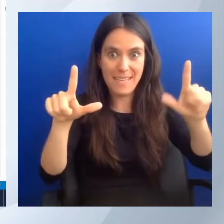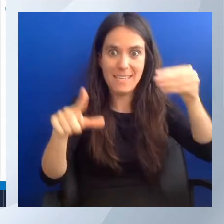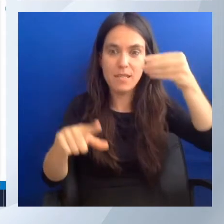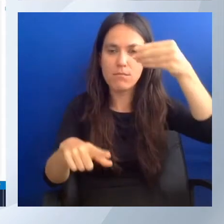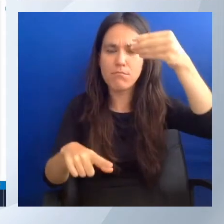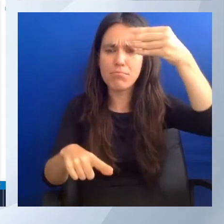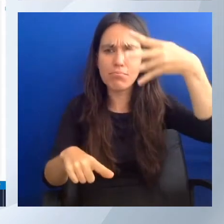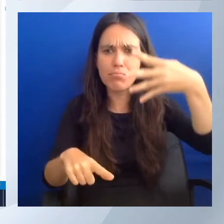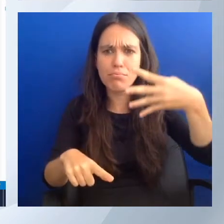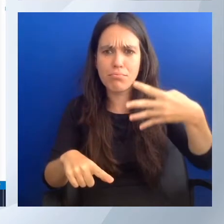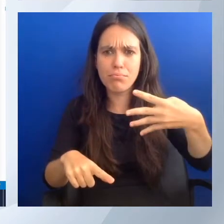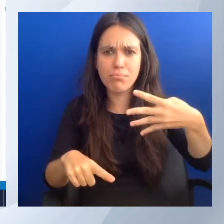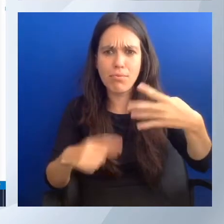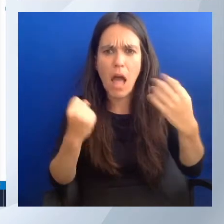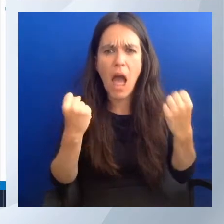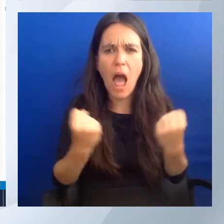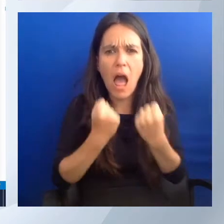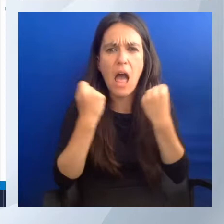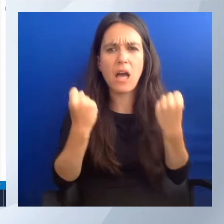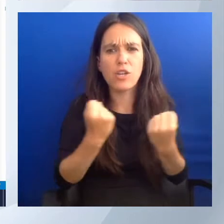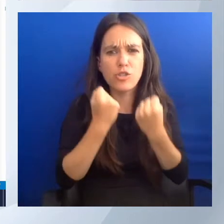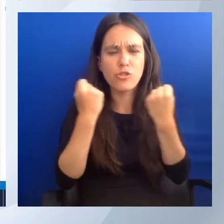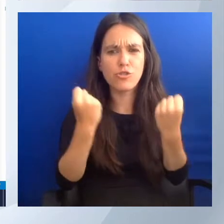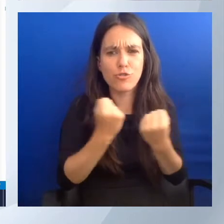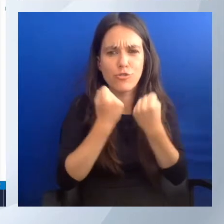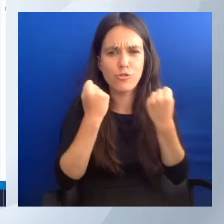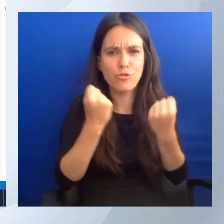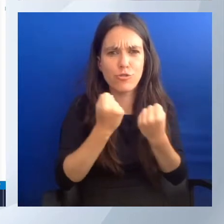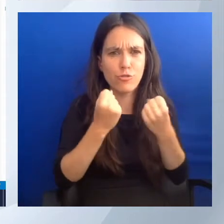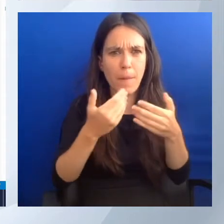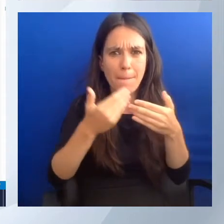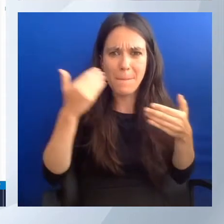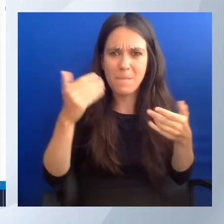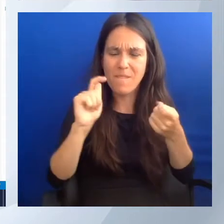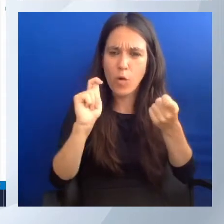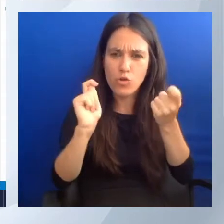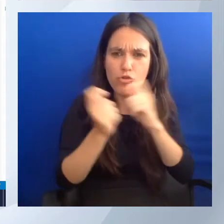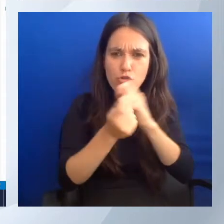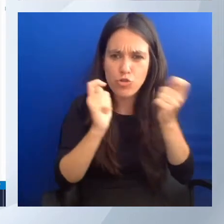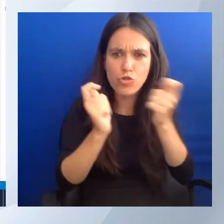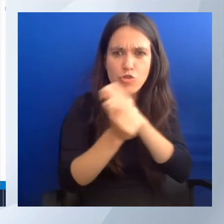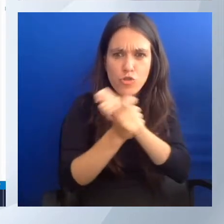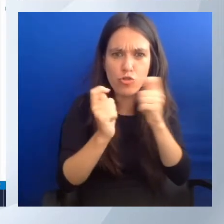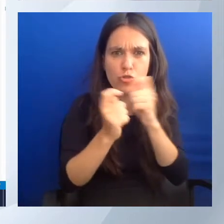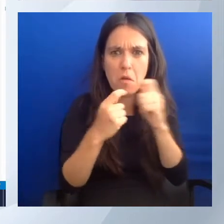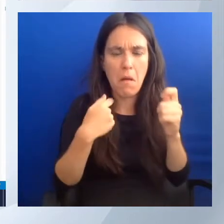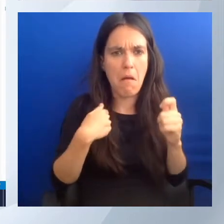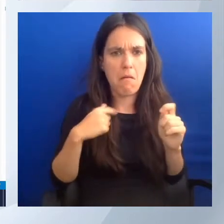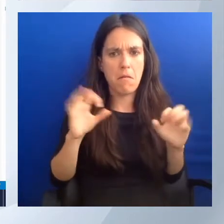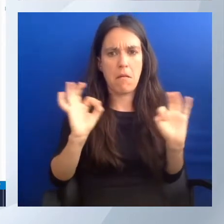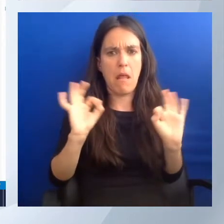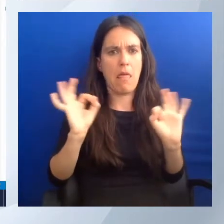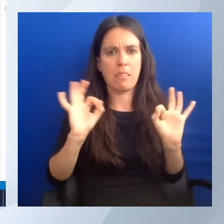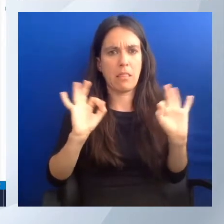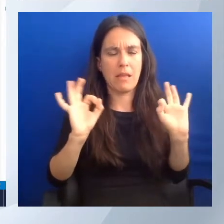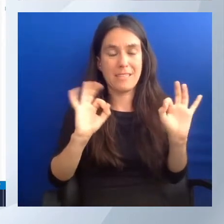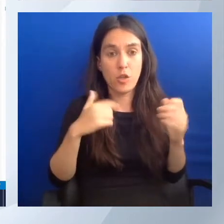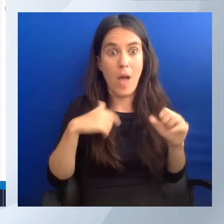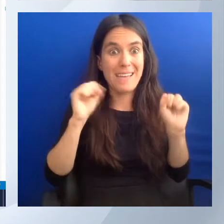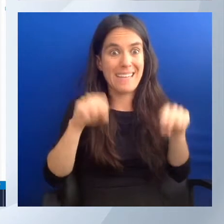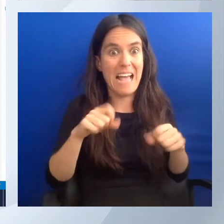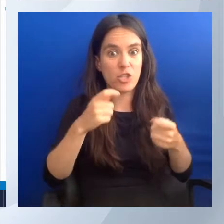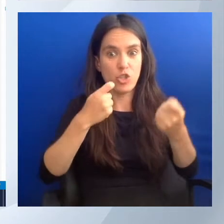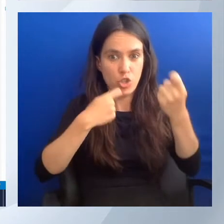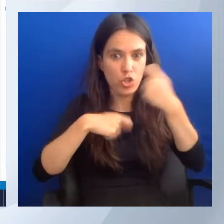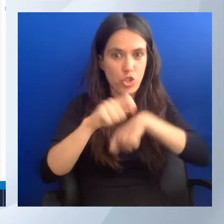that gets created or get added for me without anything I need to do. So I can change this if I want. I